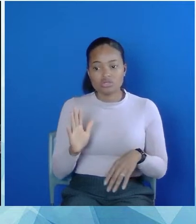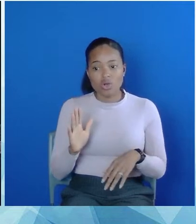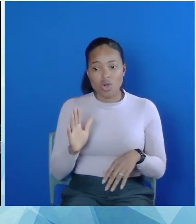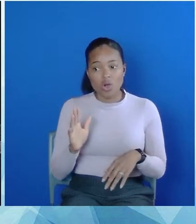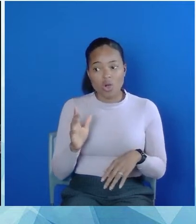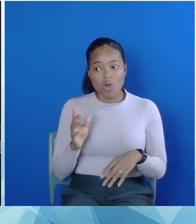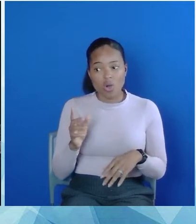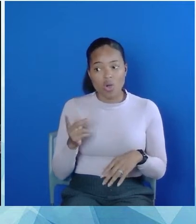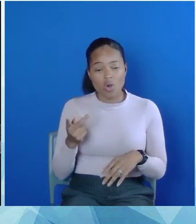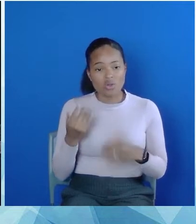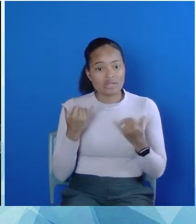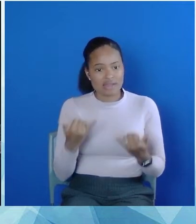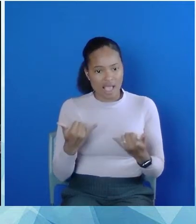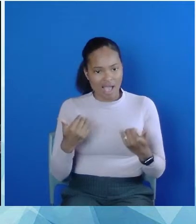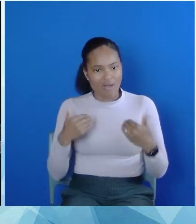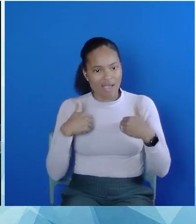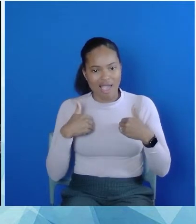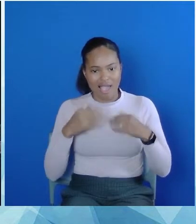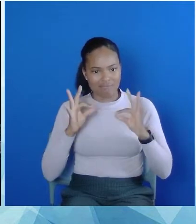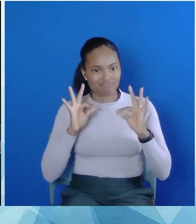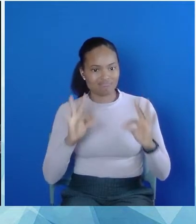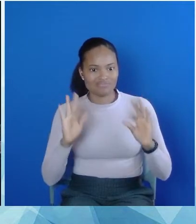communication structure set up.